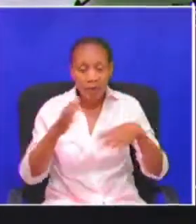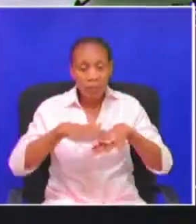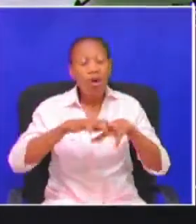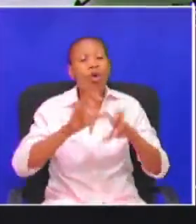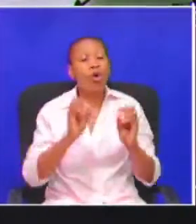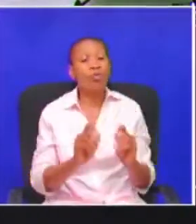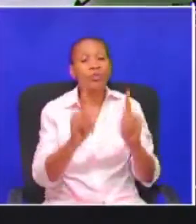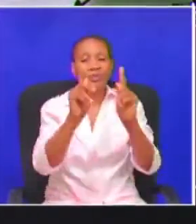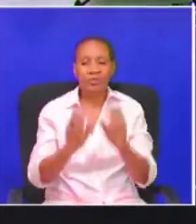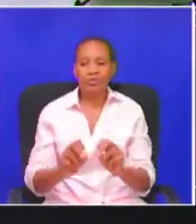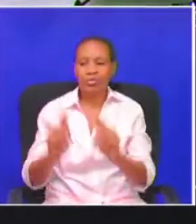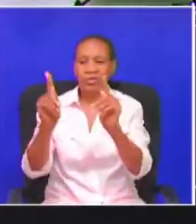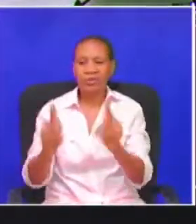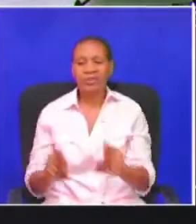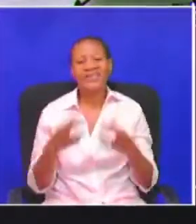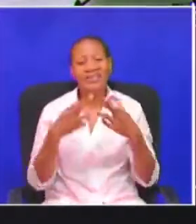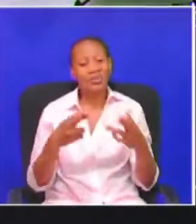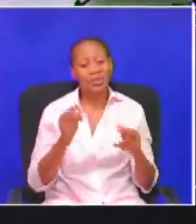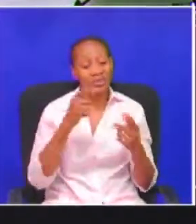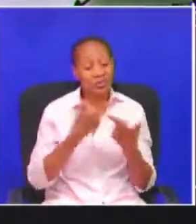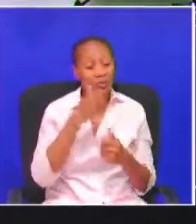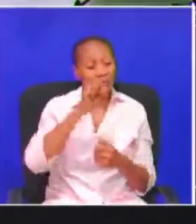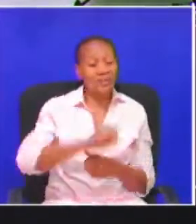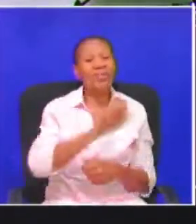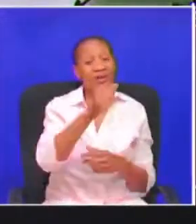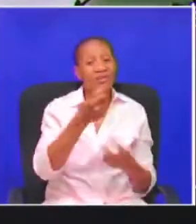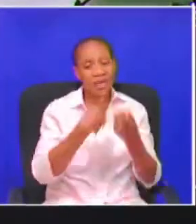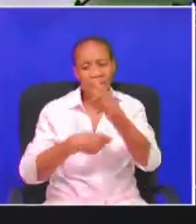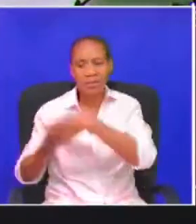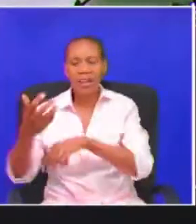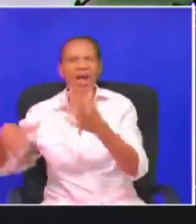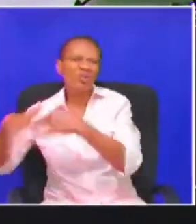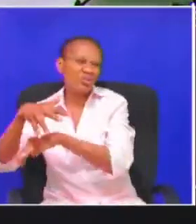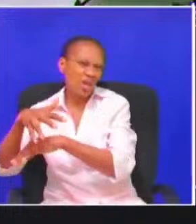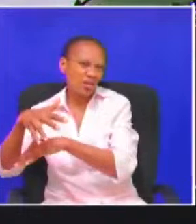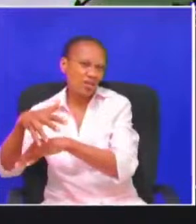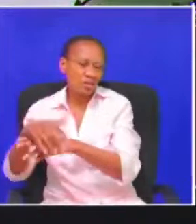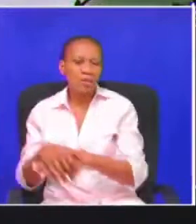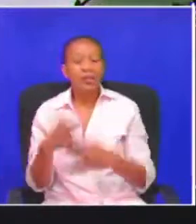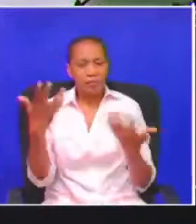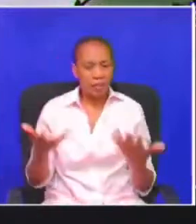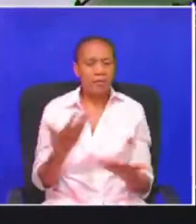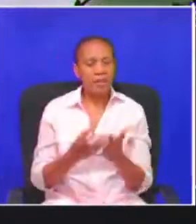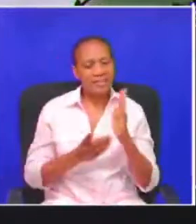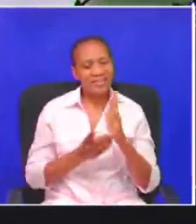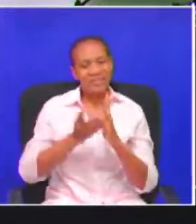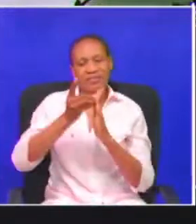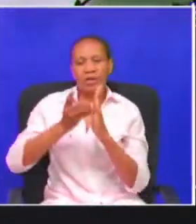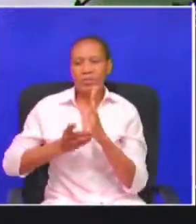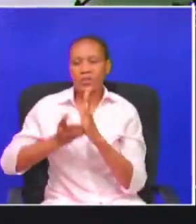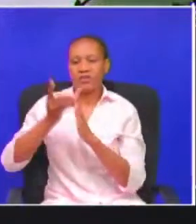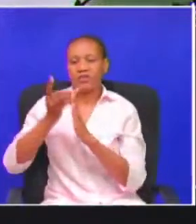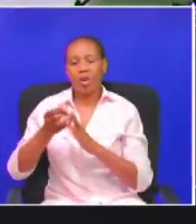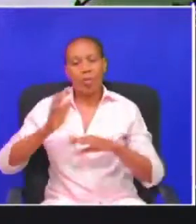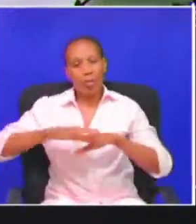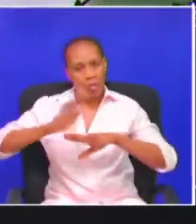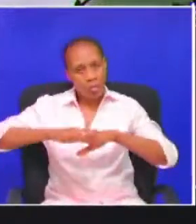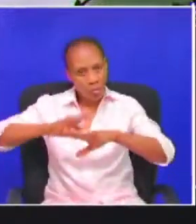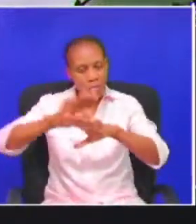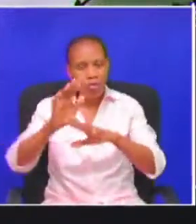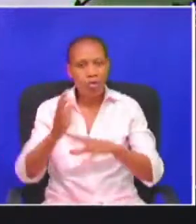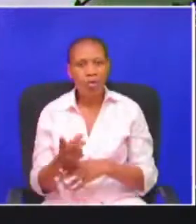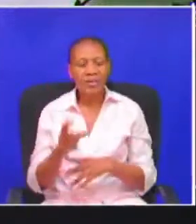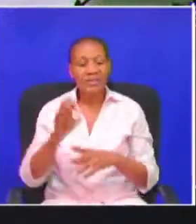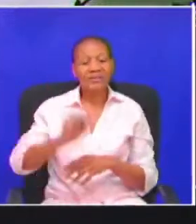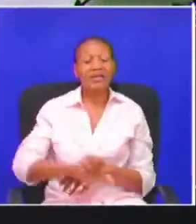African products across a range of sectors to develop increased resilience of